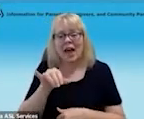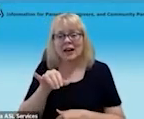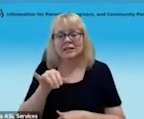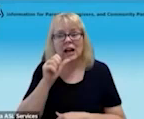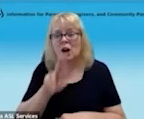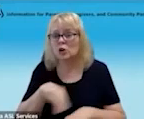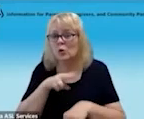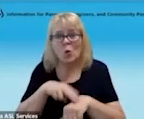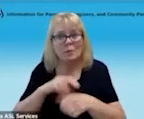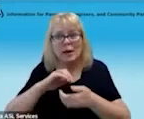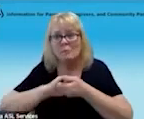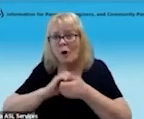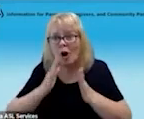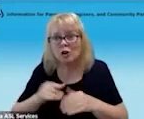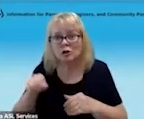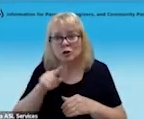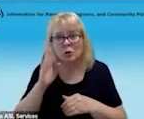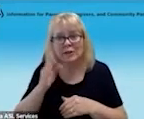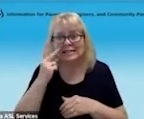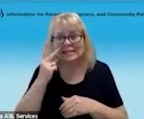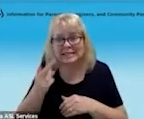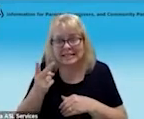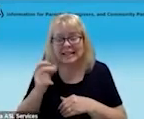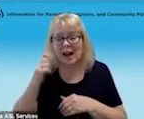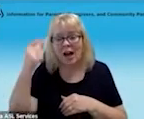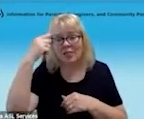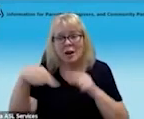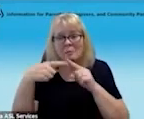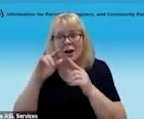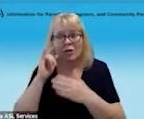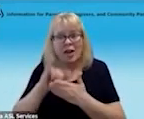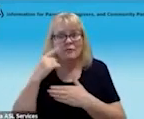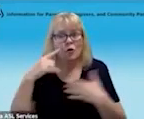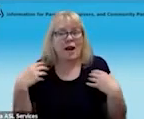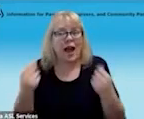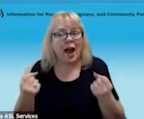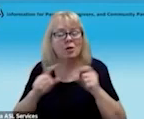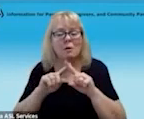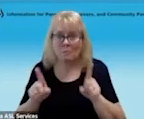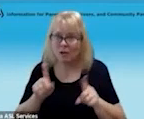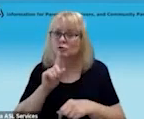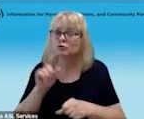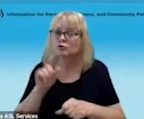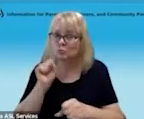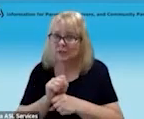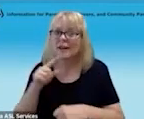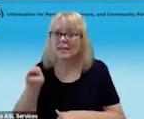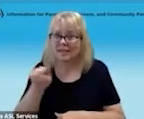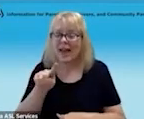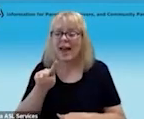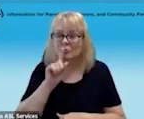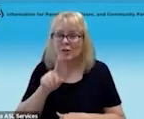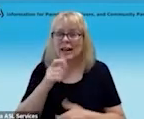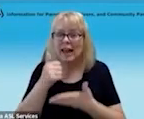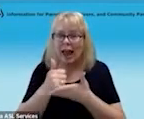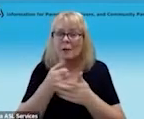children who are coming into the arena, we're going to be also vaccinating them. And so again, these are not normally